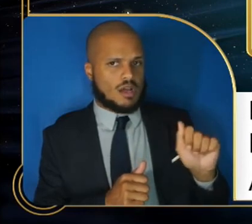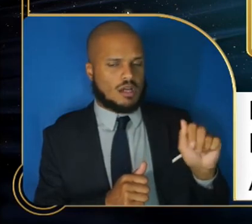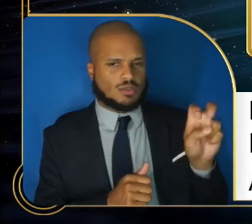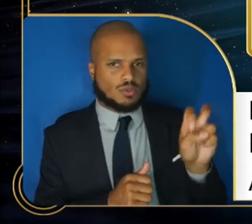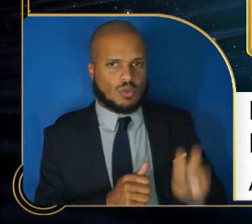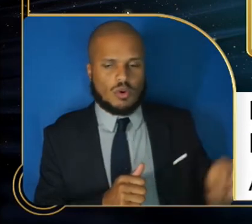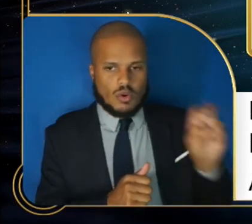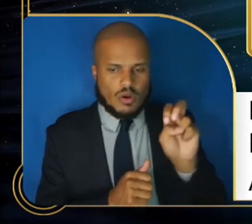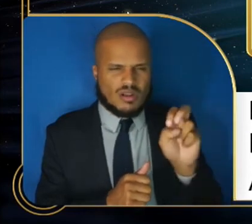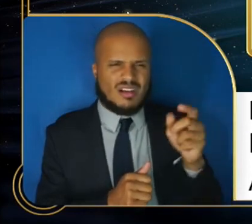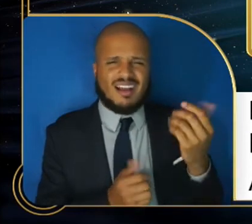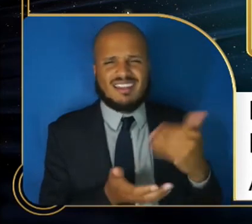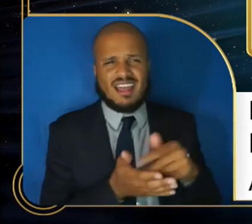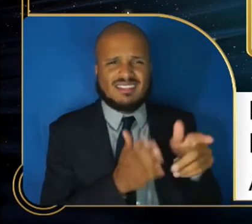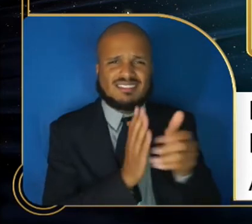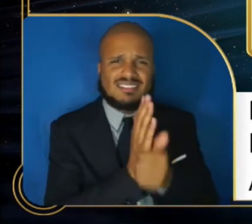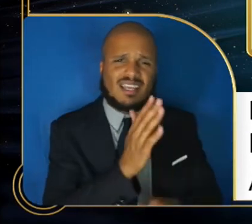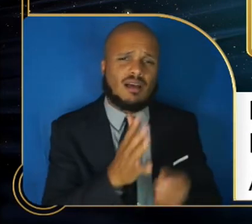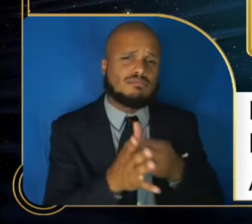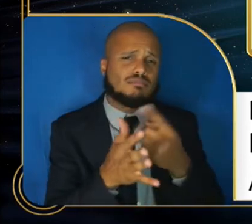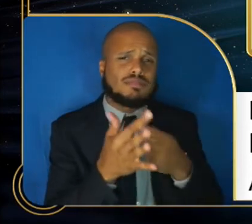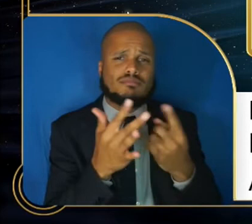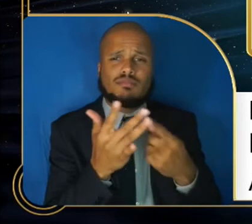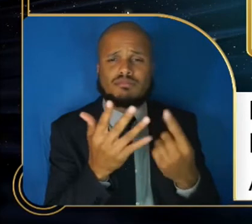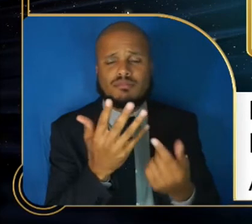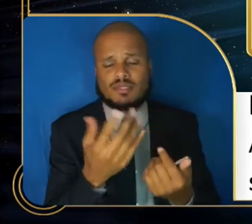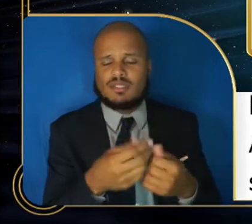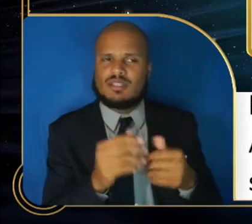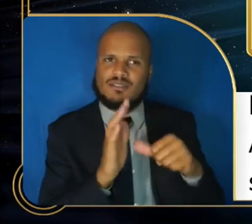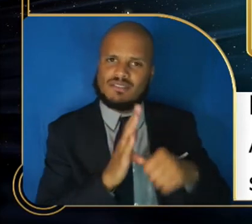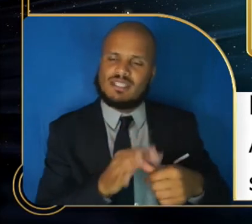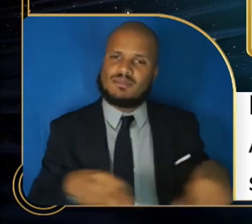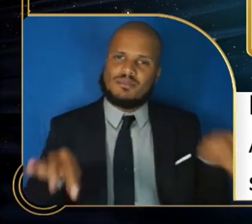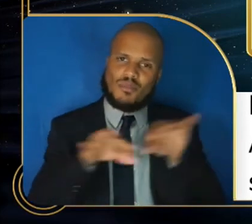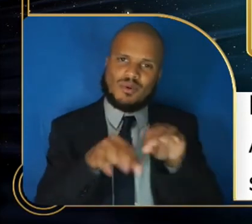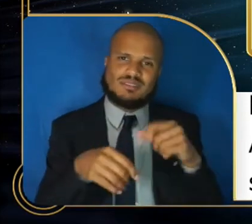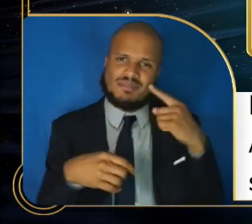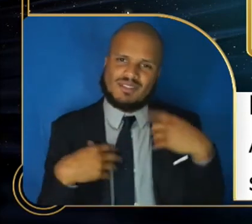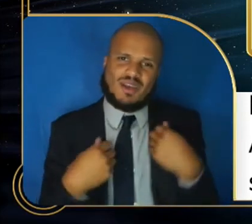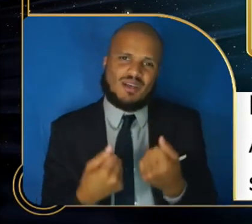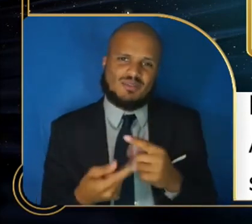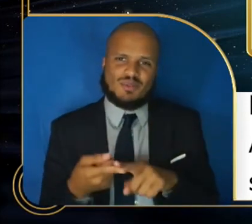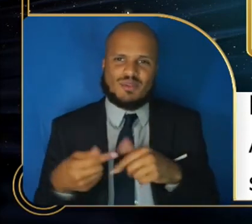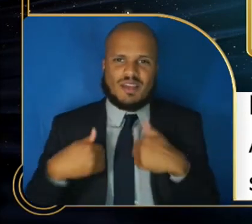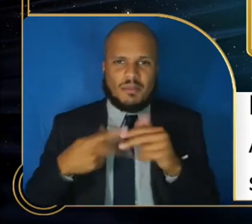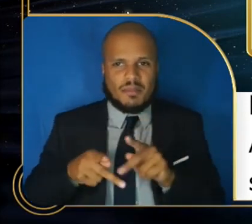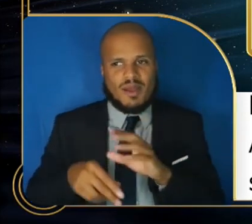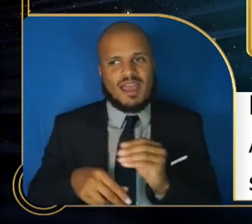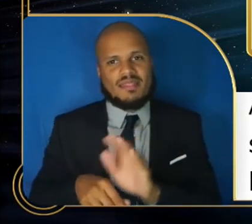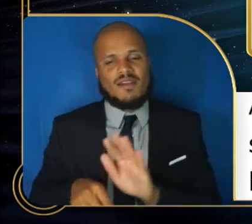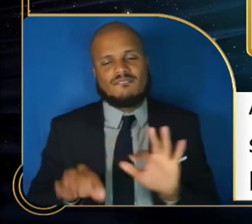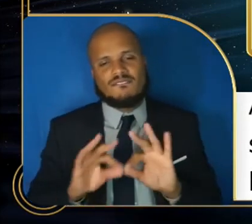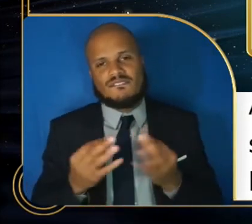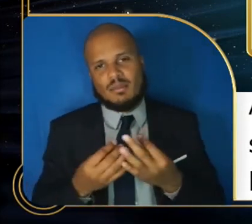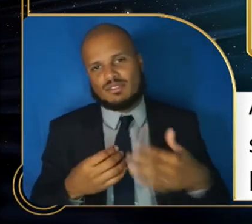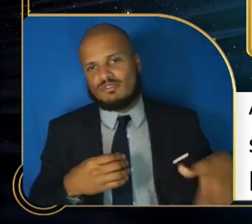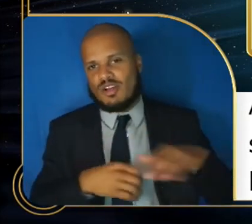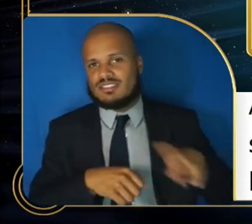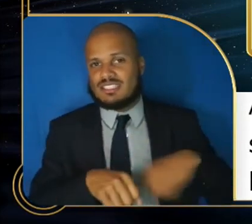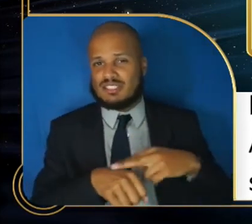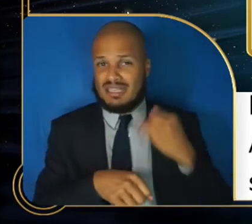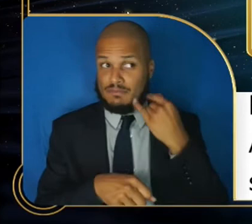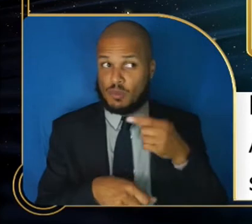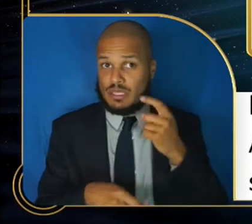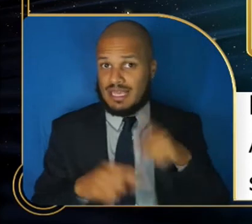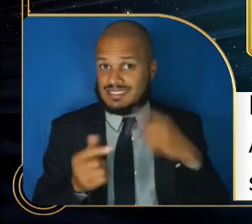dancer, gymnast that emphasized the importance of mental health to young people and their families across the nation. If you can't tell yet, I'm a big